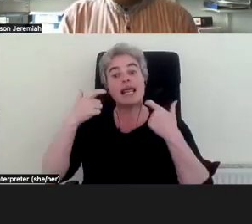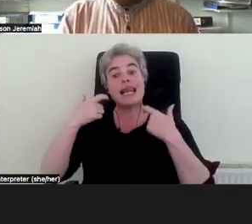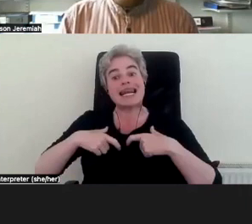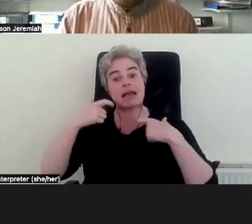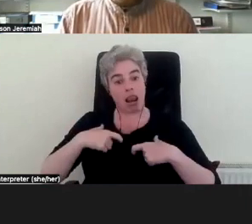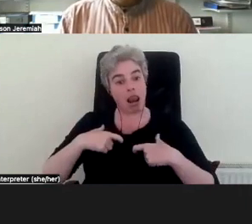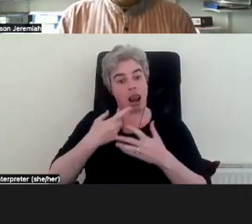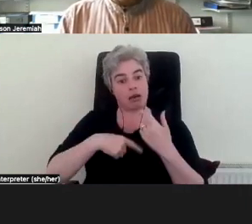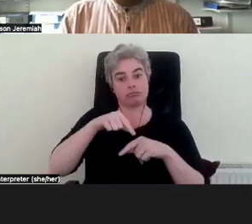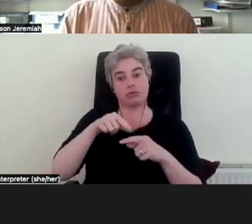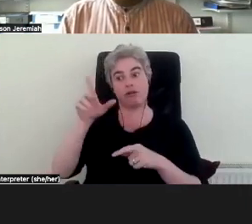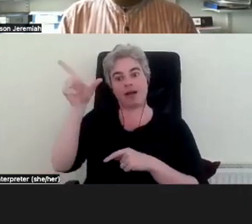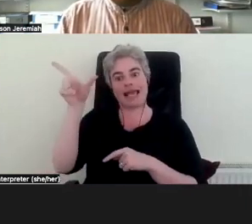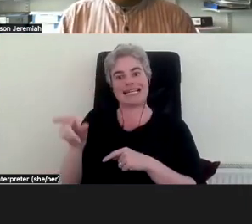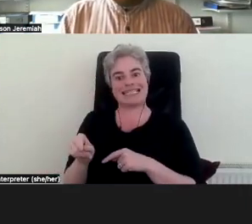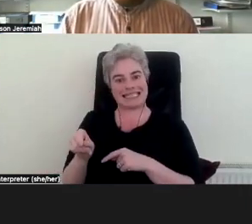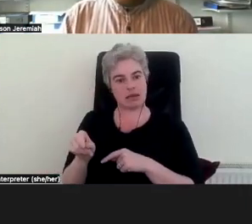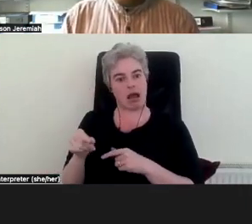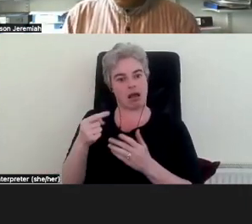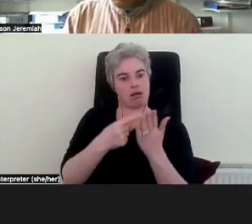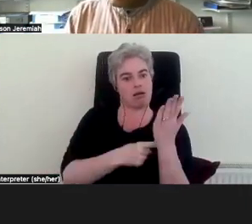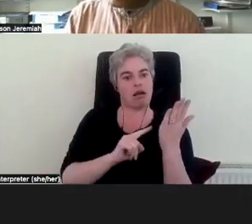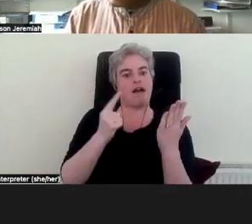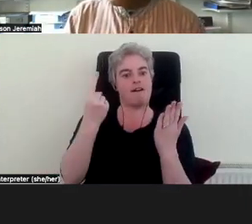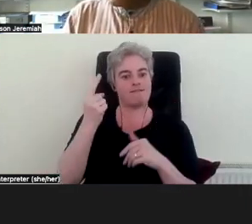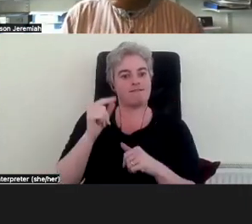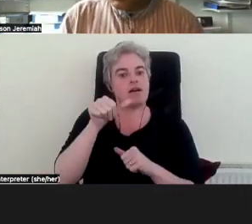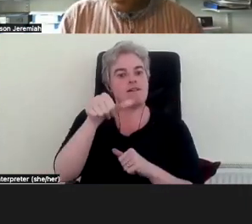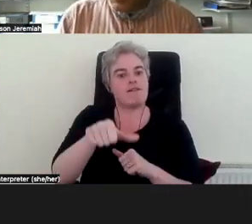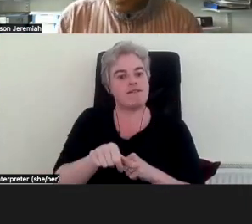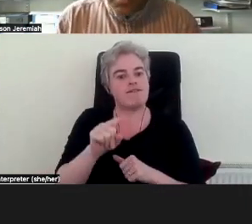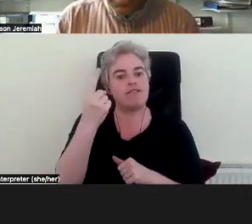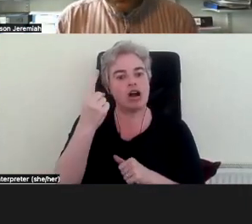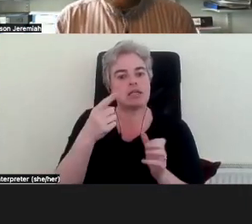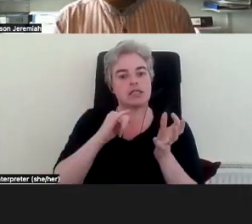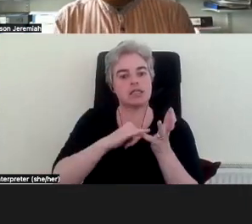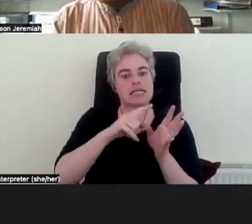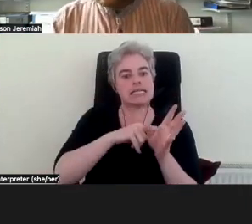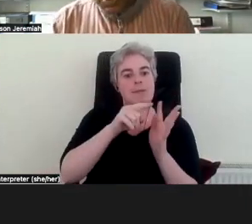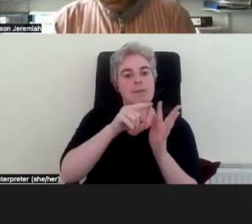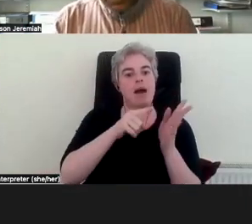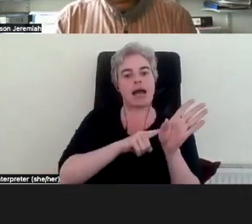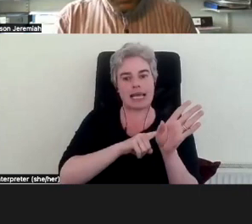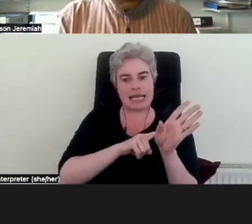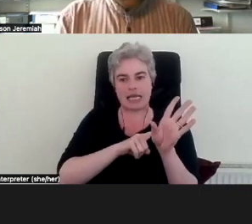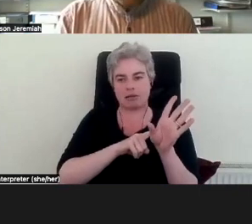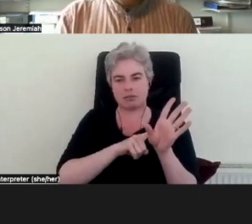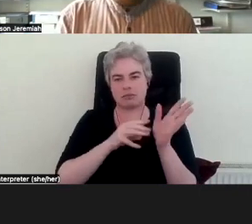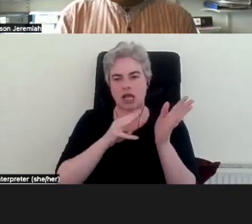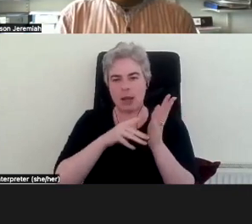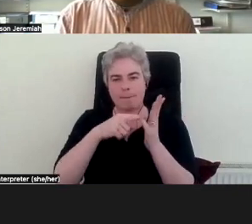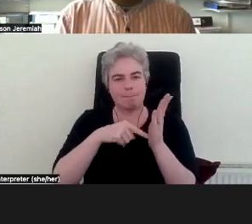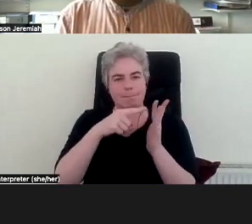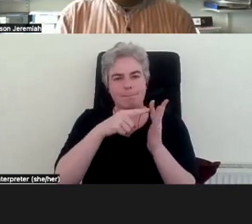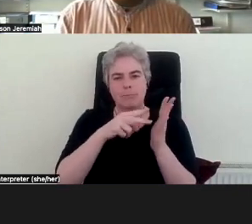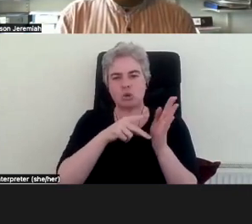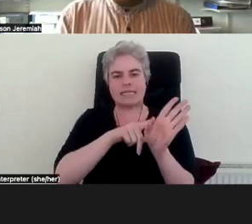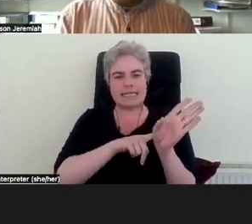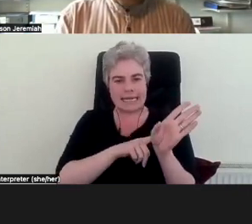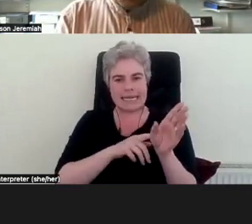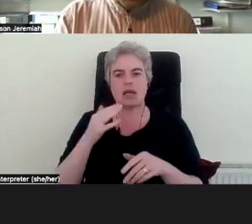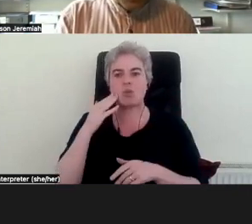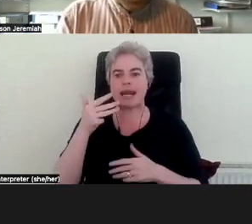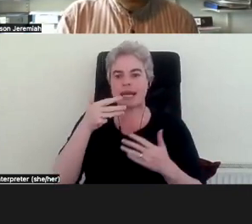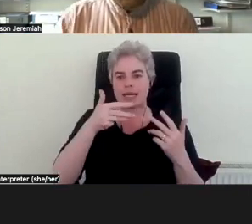of India after the first Sepoy Mutiny in 1857 changes India from